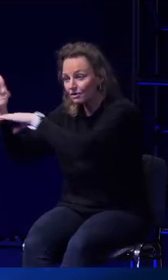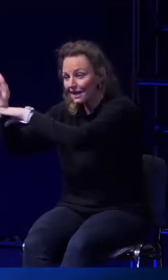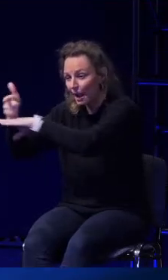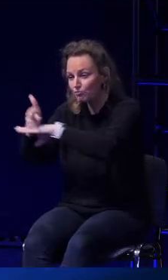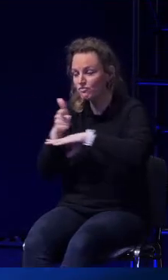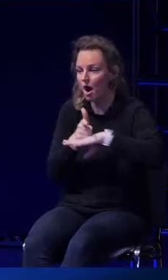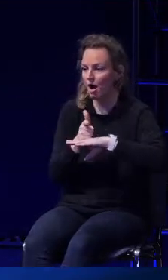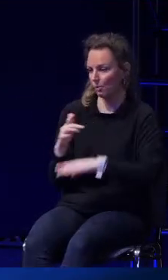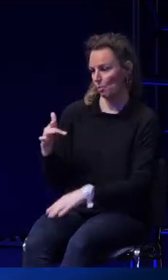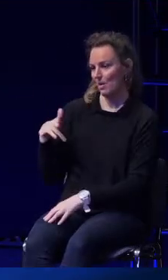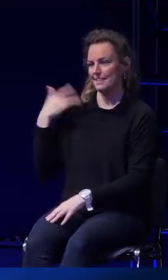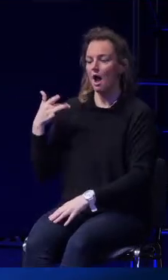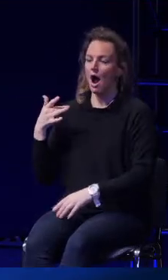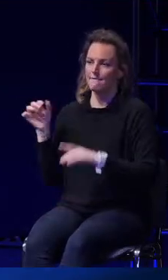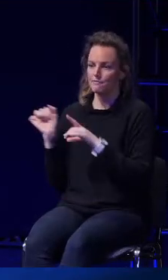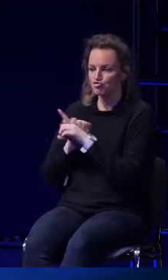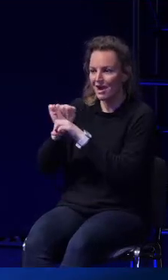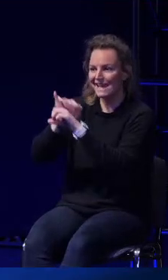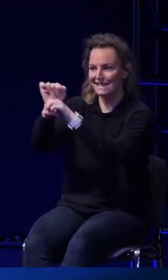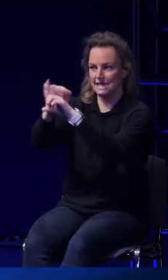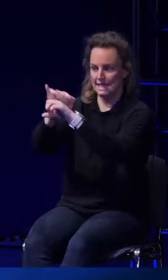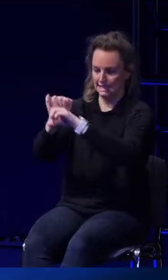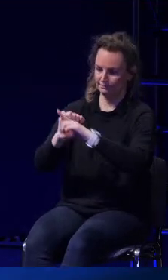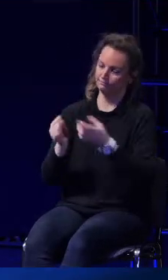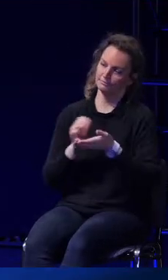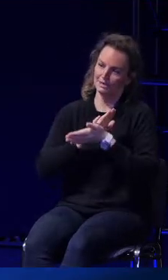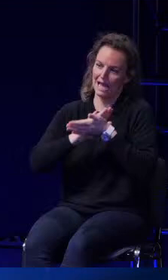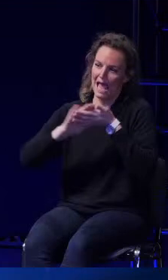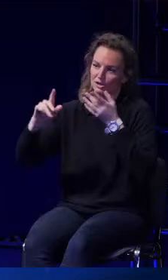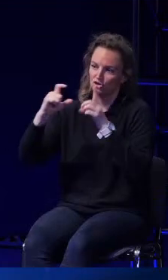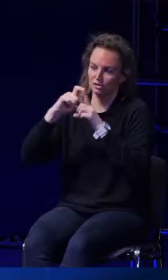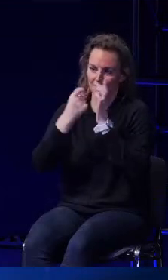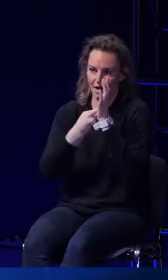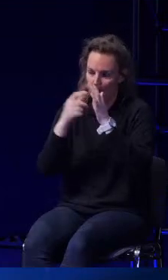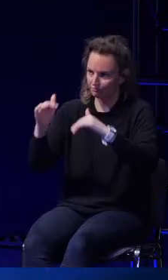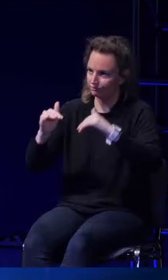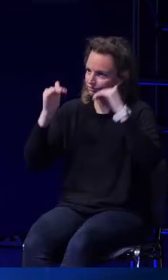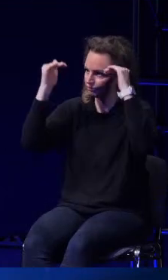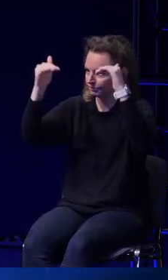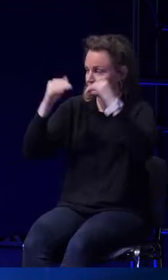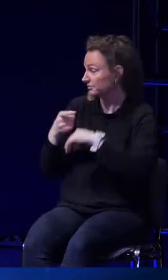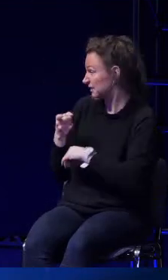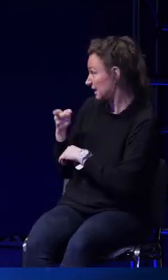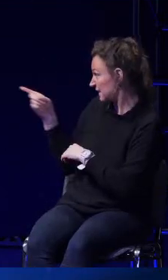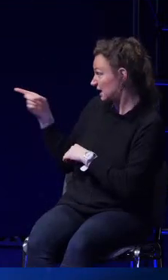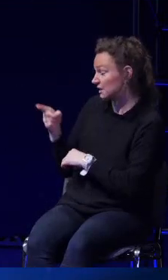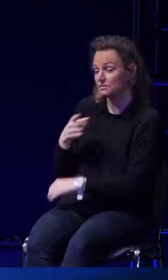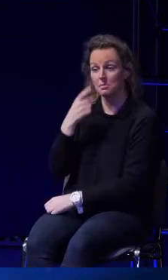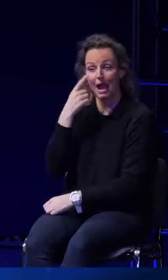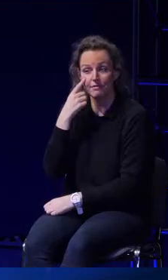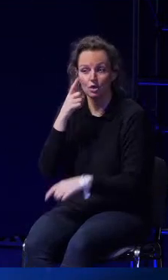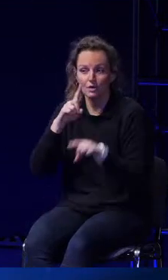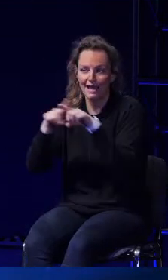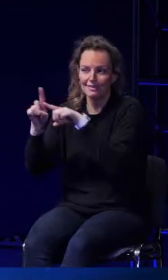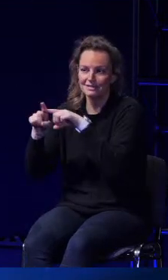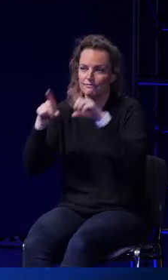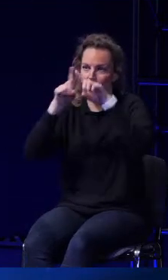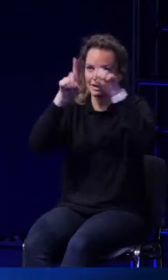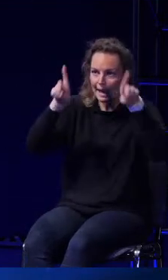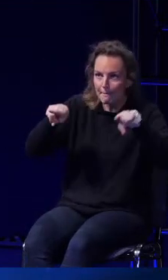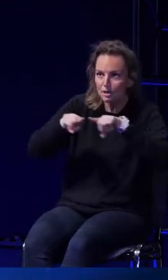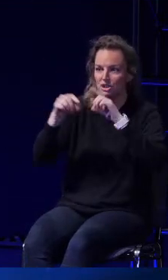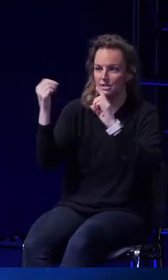show in HDR, and these guys were looking at those HDR Rec 2020 images. So we sort